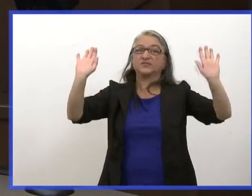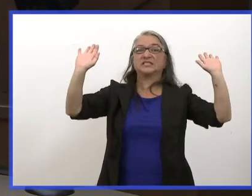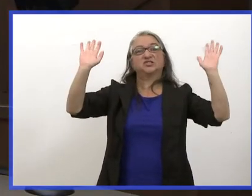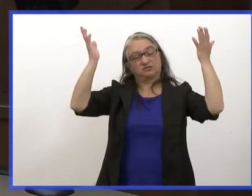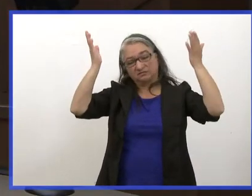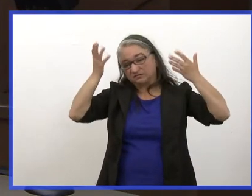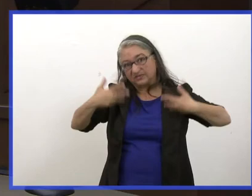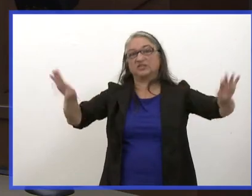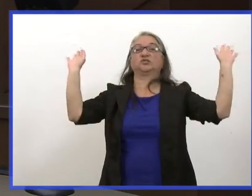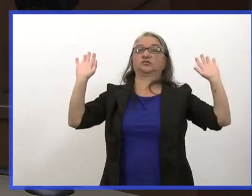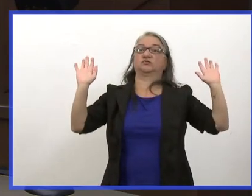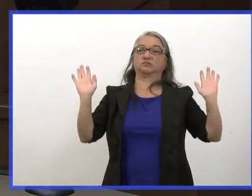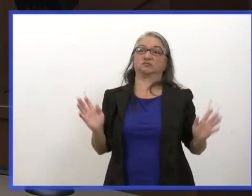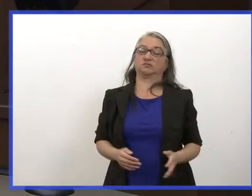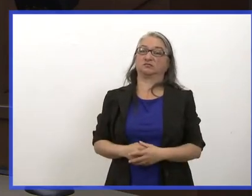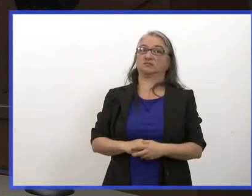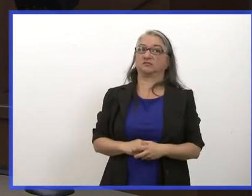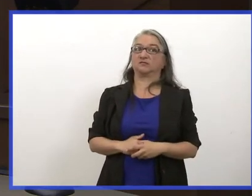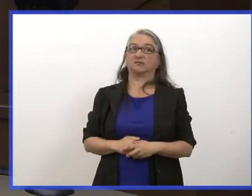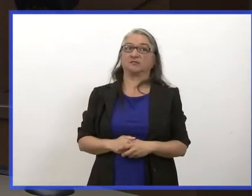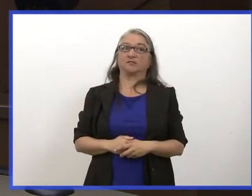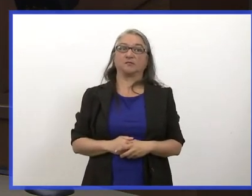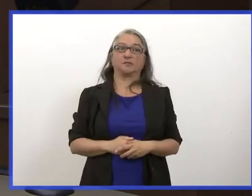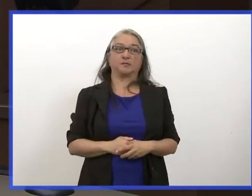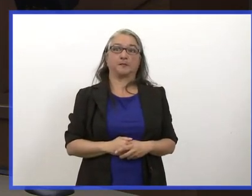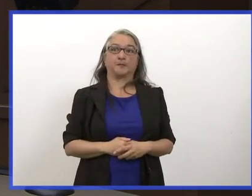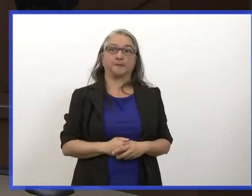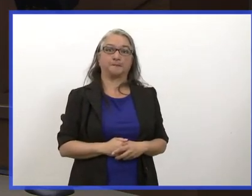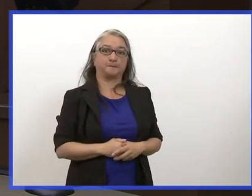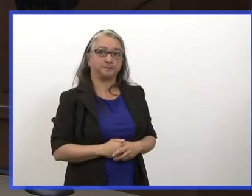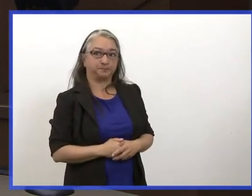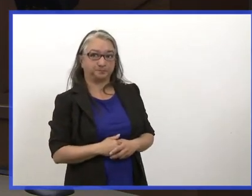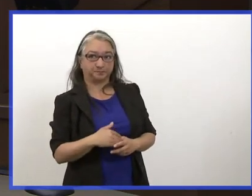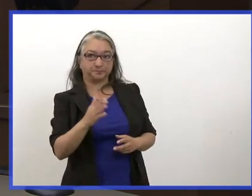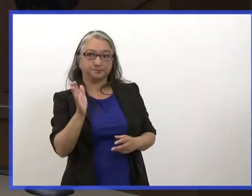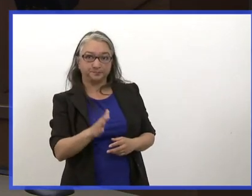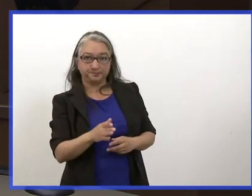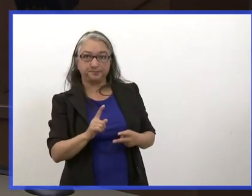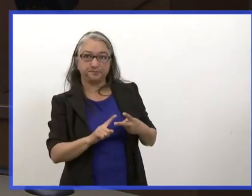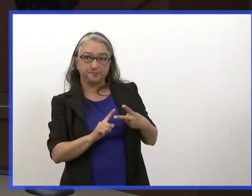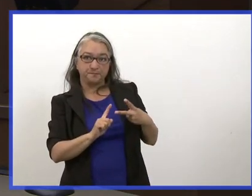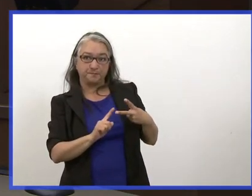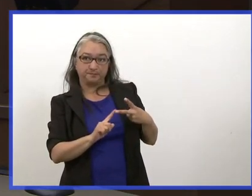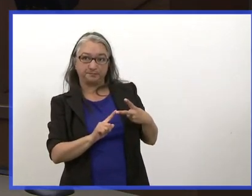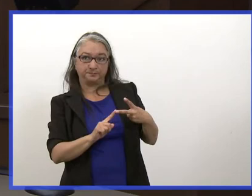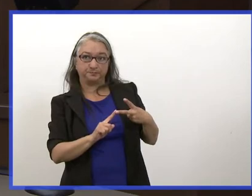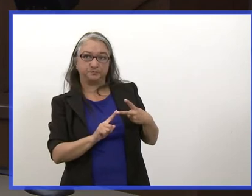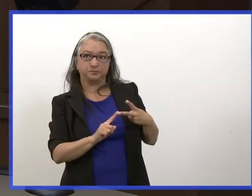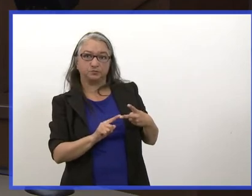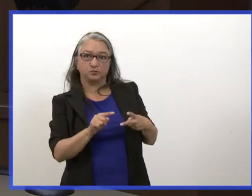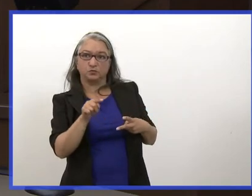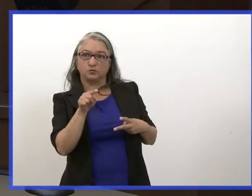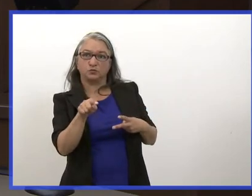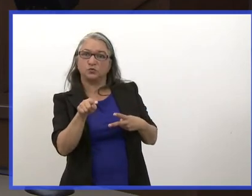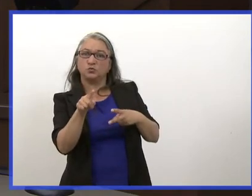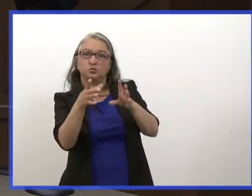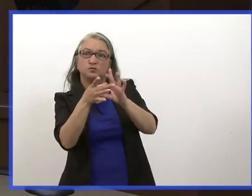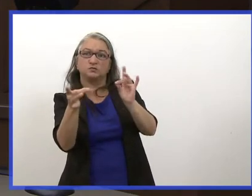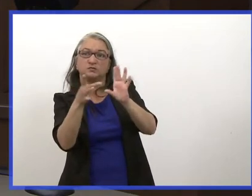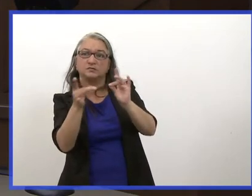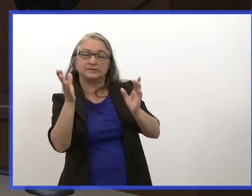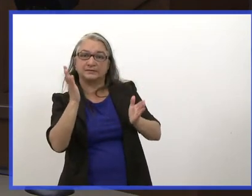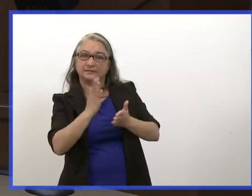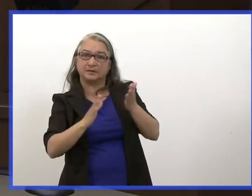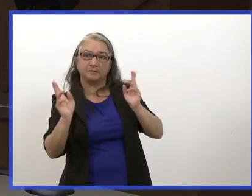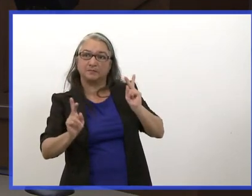Well, Premier, on that, you've been saying yourself this week that some people are not buying into these rules. When do we change